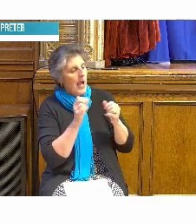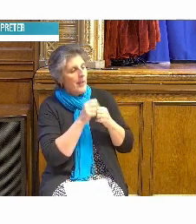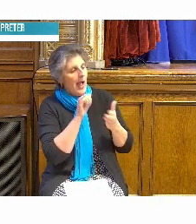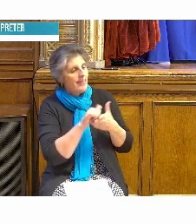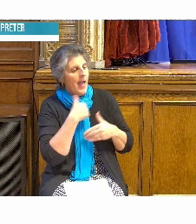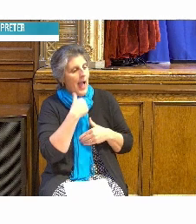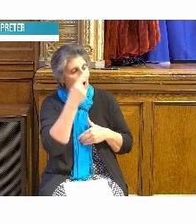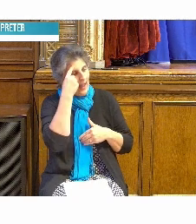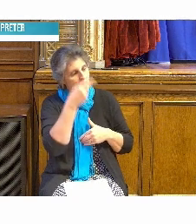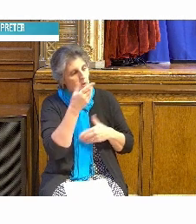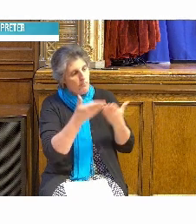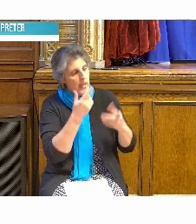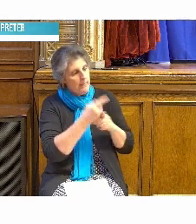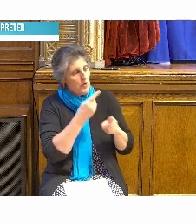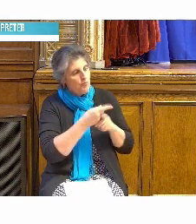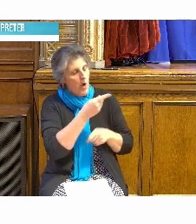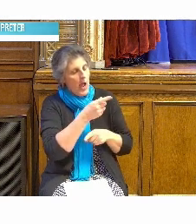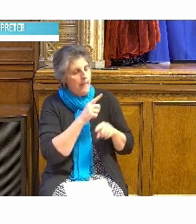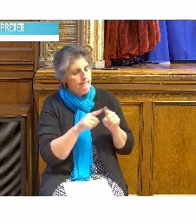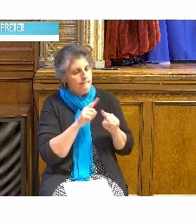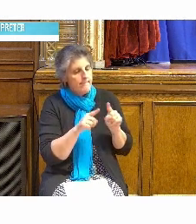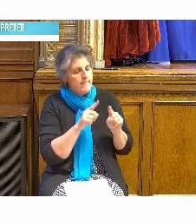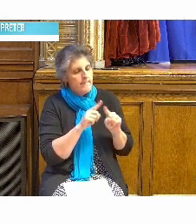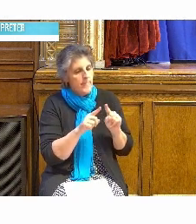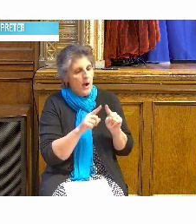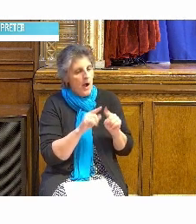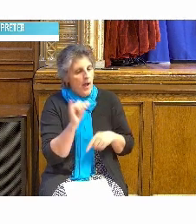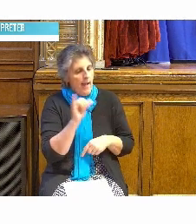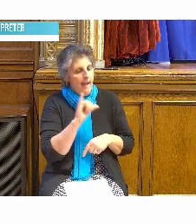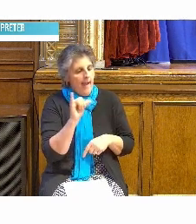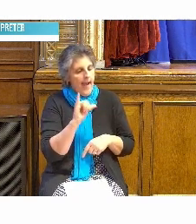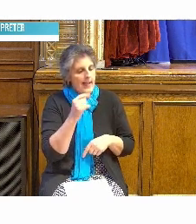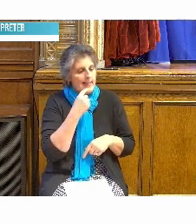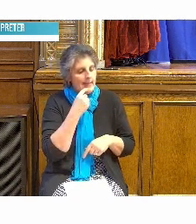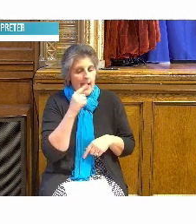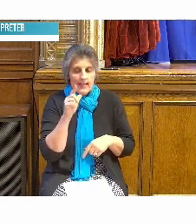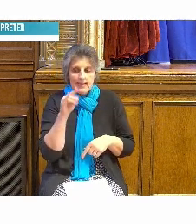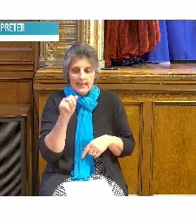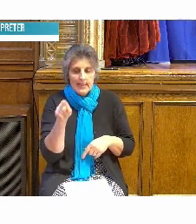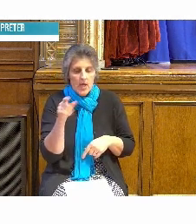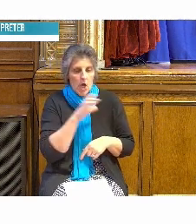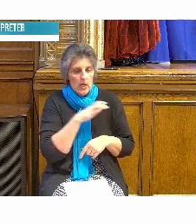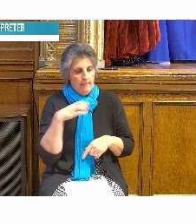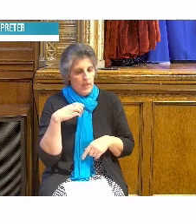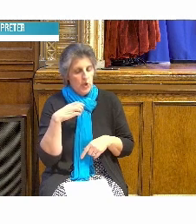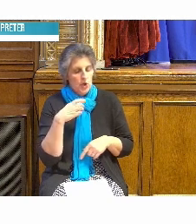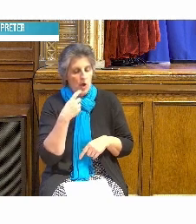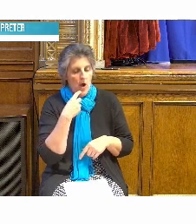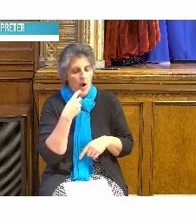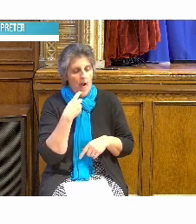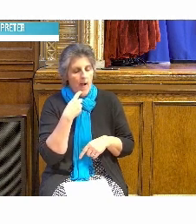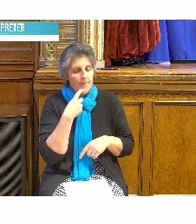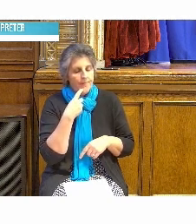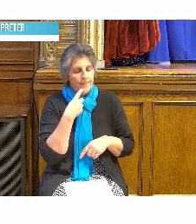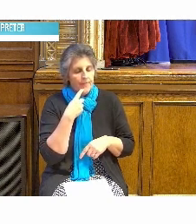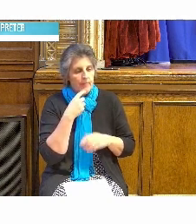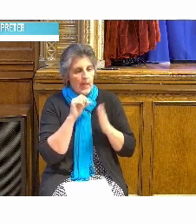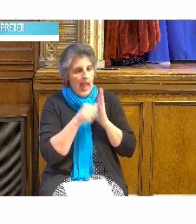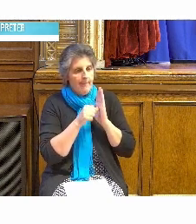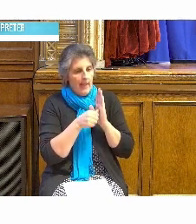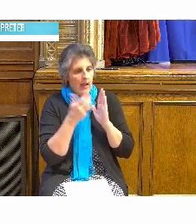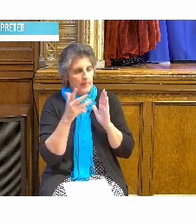think you may be right, but as Linda Commissioner pointed